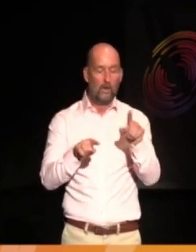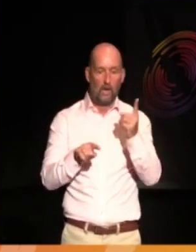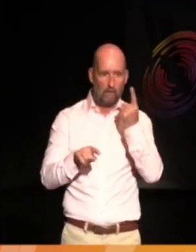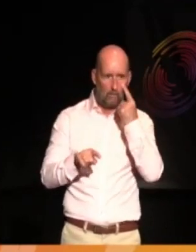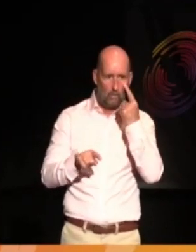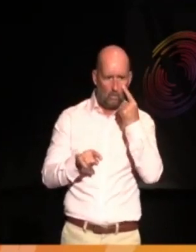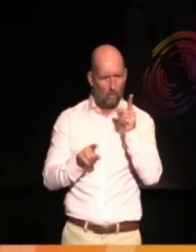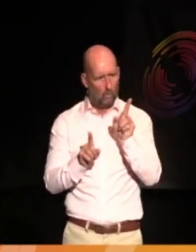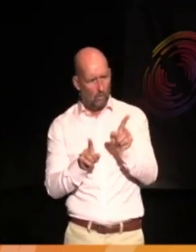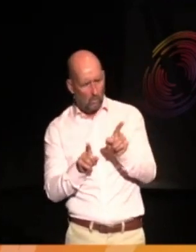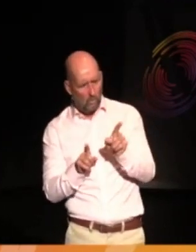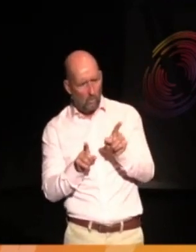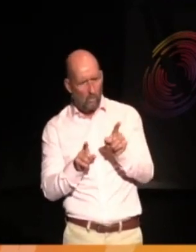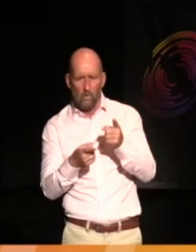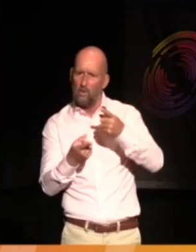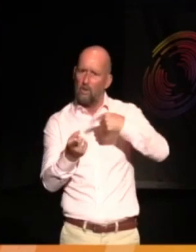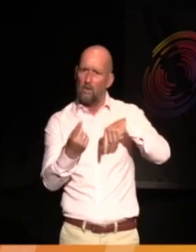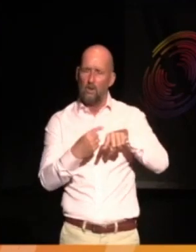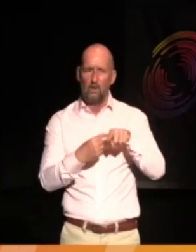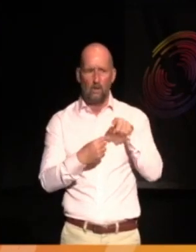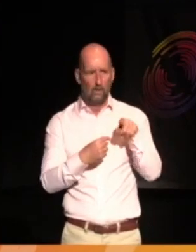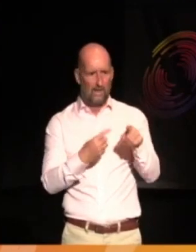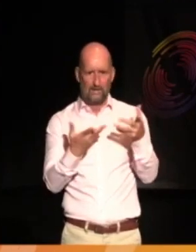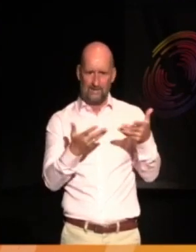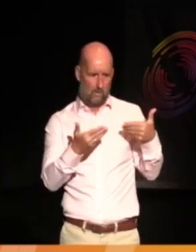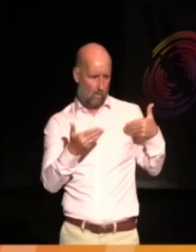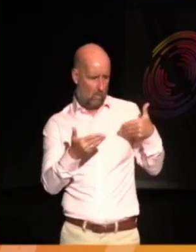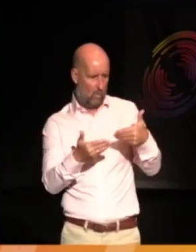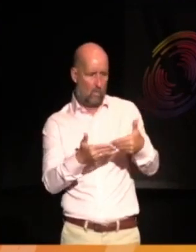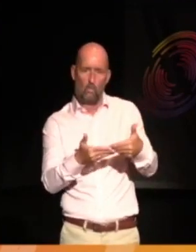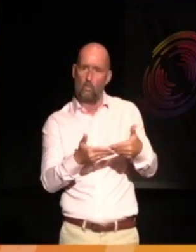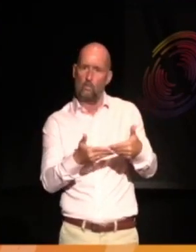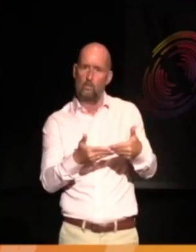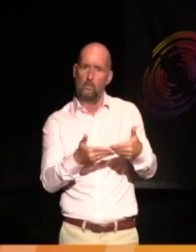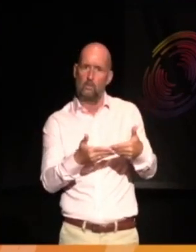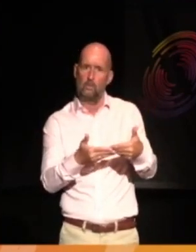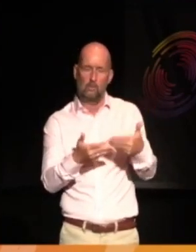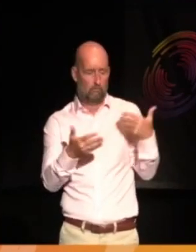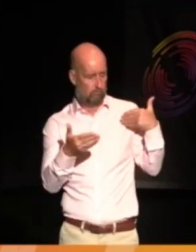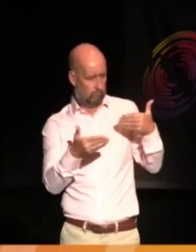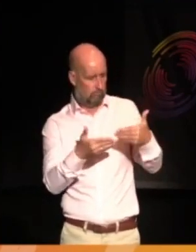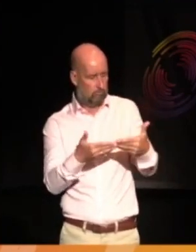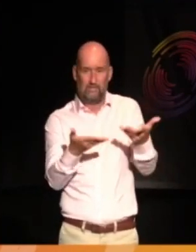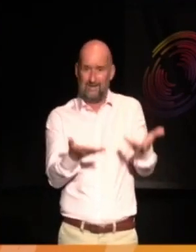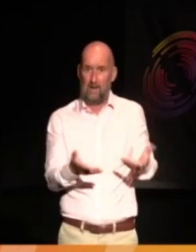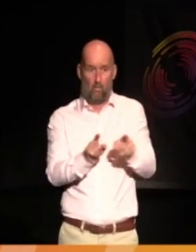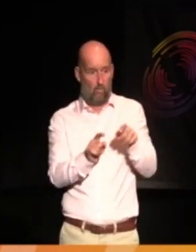this is how things stand. This is where things are. This is